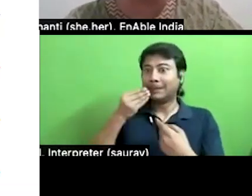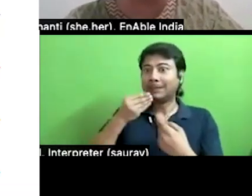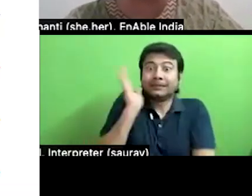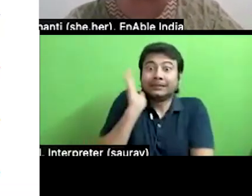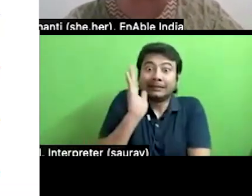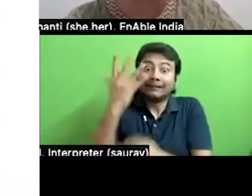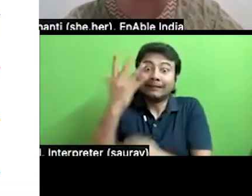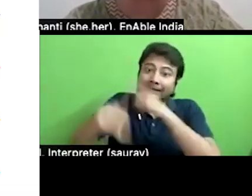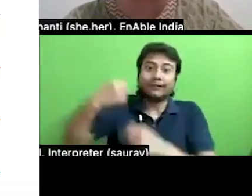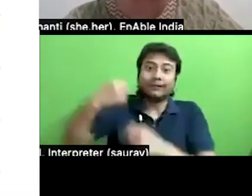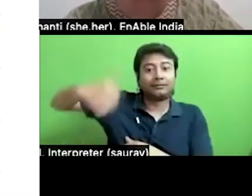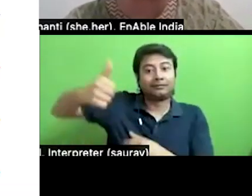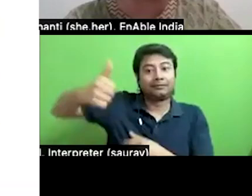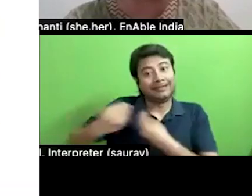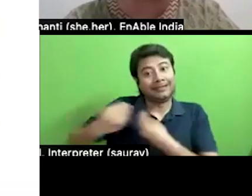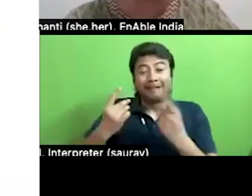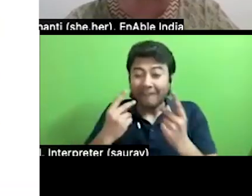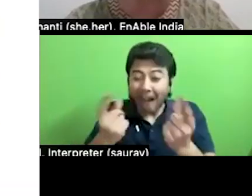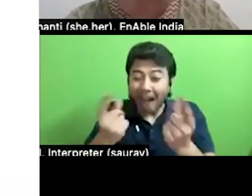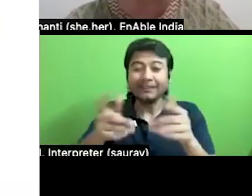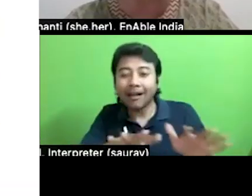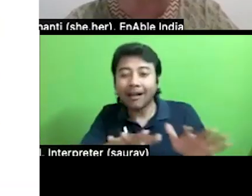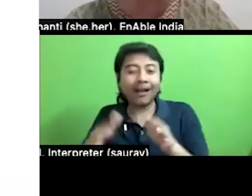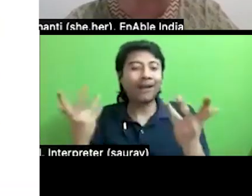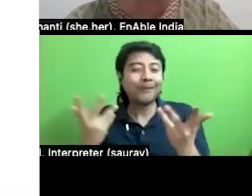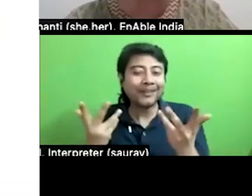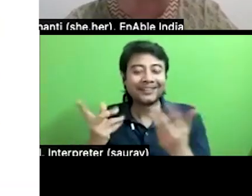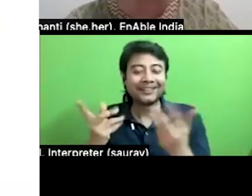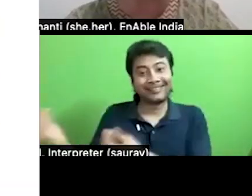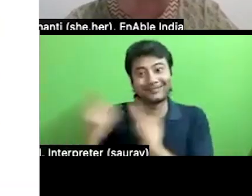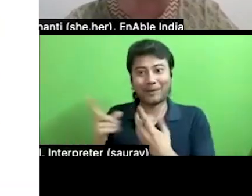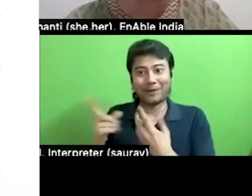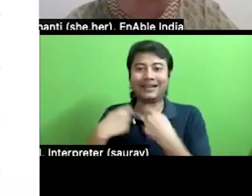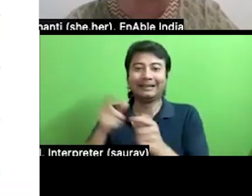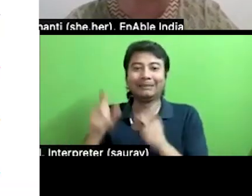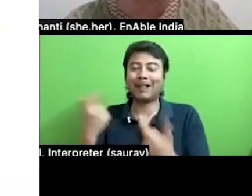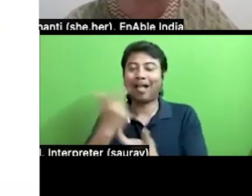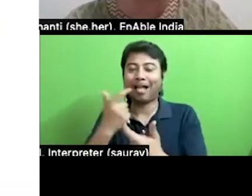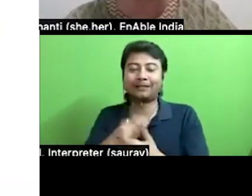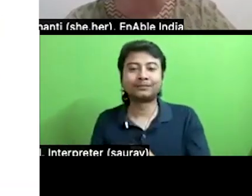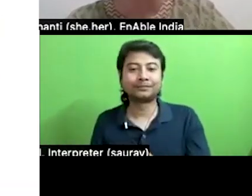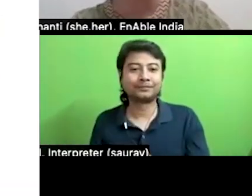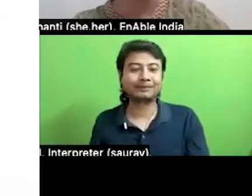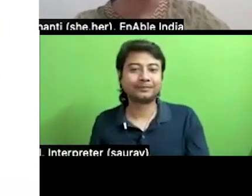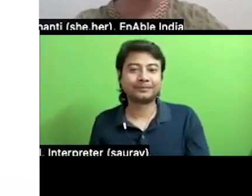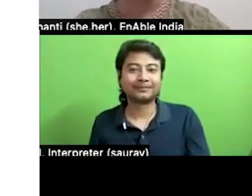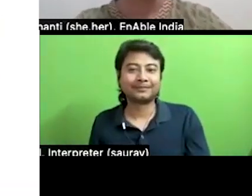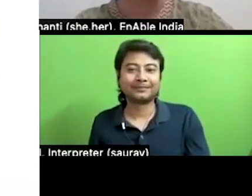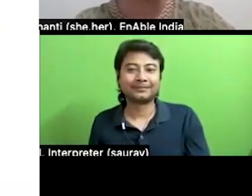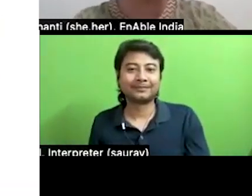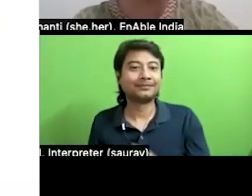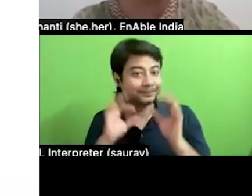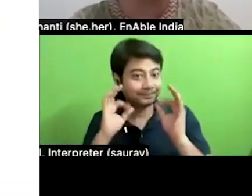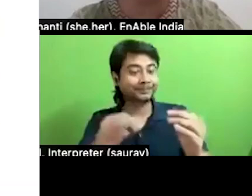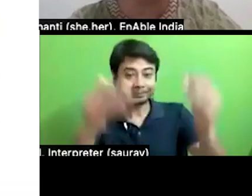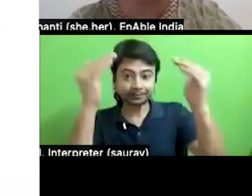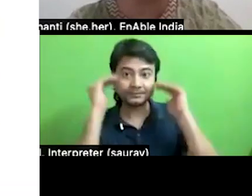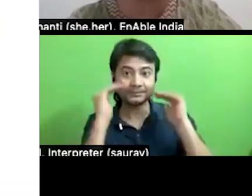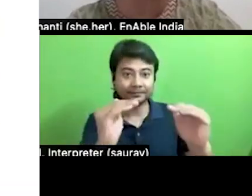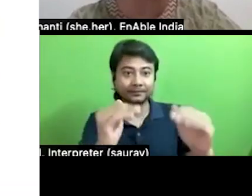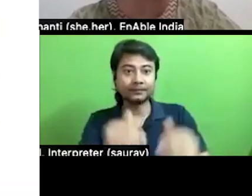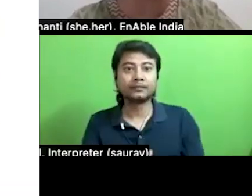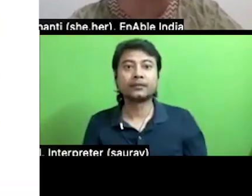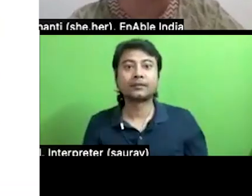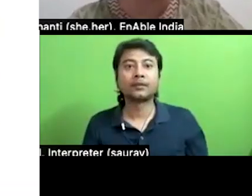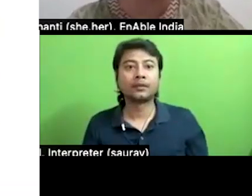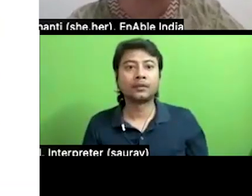Okay. Yes. So with that, let me just move on to the next slide. Was that the next slide? Okay, great. I thought there was